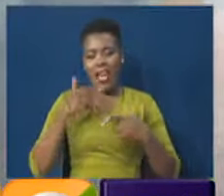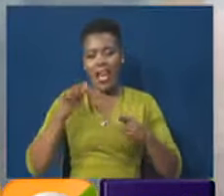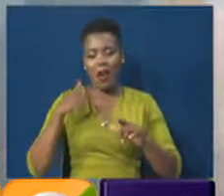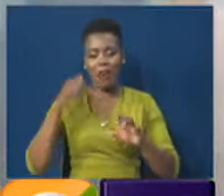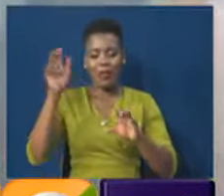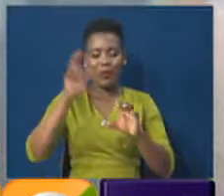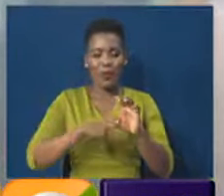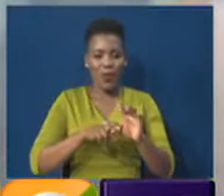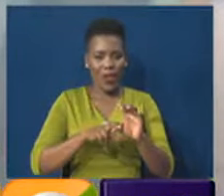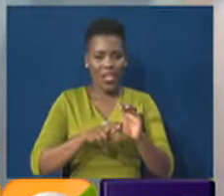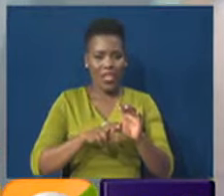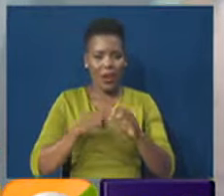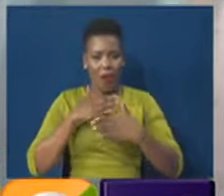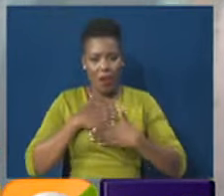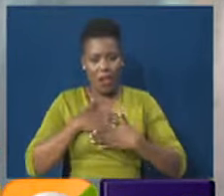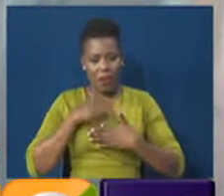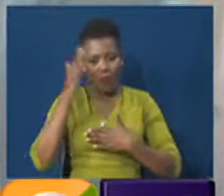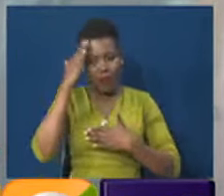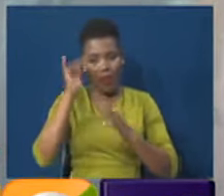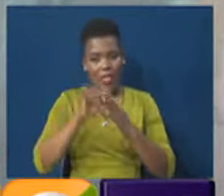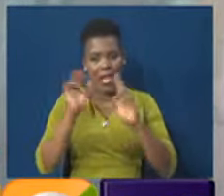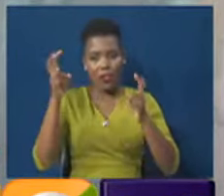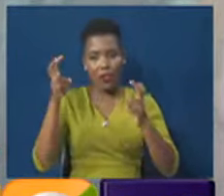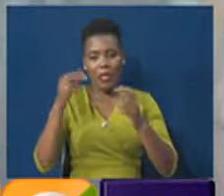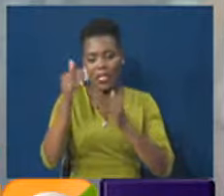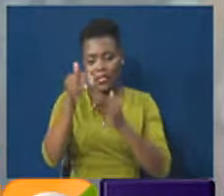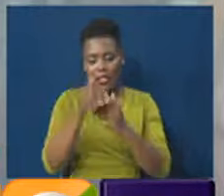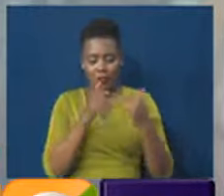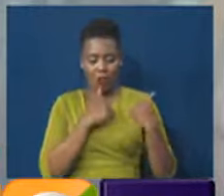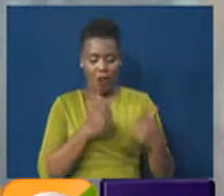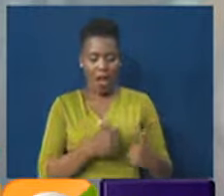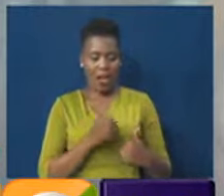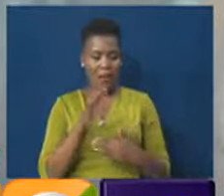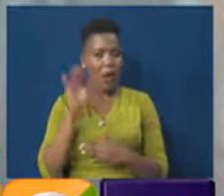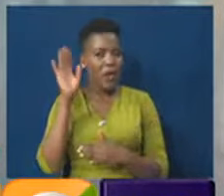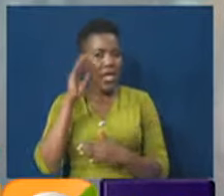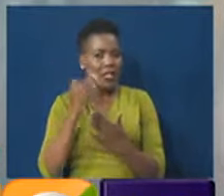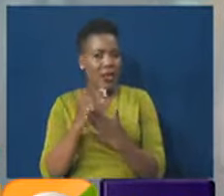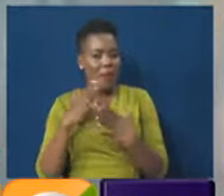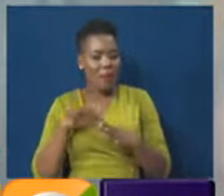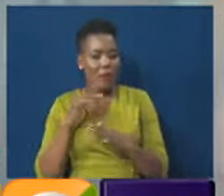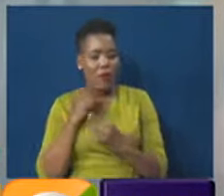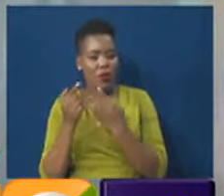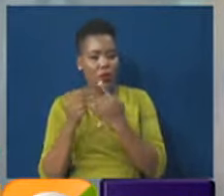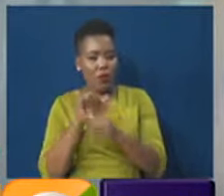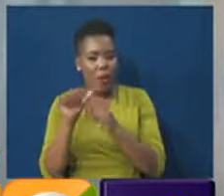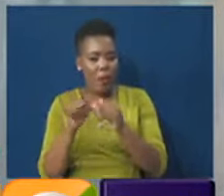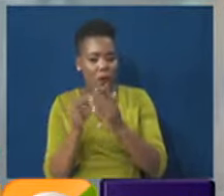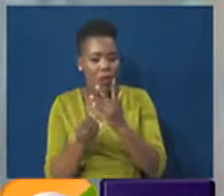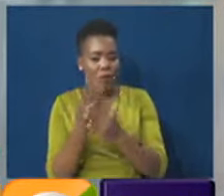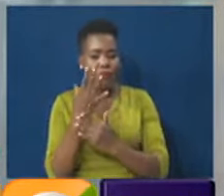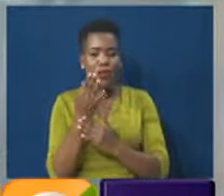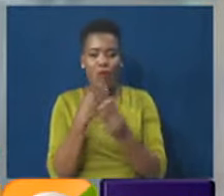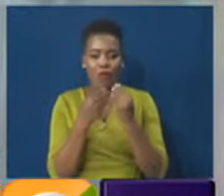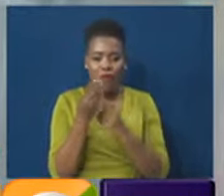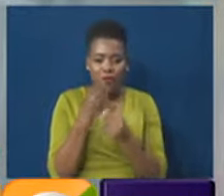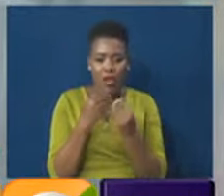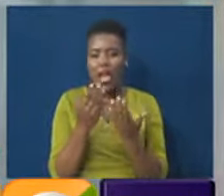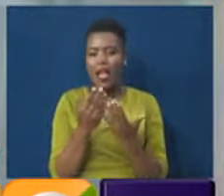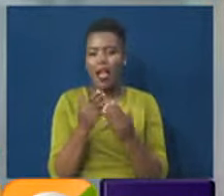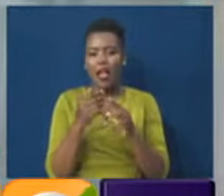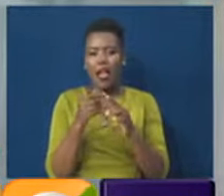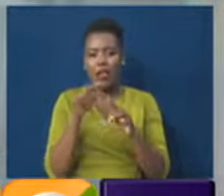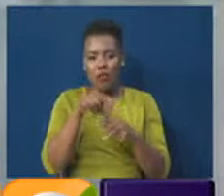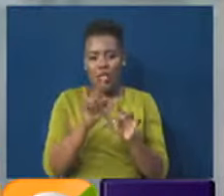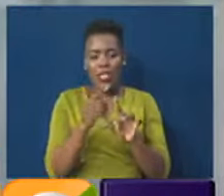uchangie kwa sababu najua swala hili liko karibu sana na moyo wako. Manake tunasikiza wengine wakizungumzia swala la uzalishaji chakula. Unatokea sehemu ya Trans